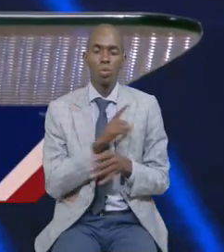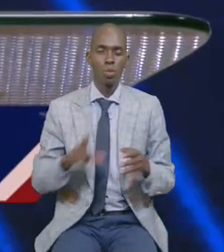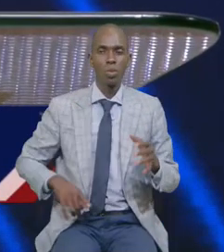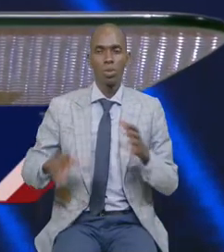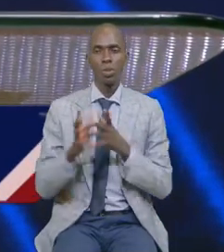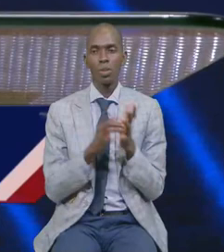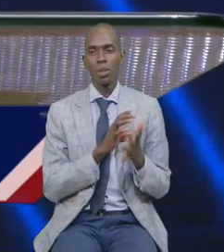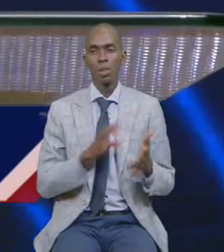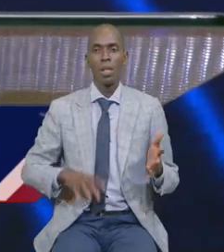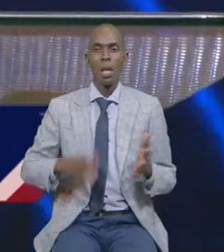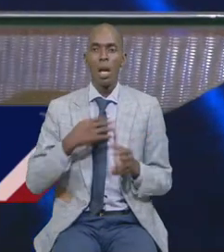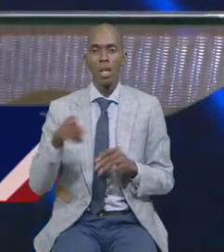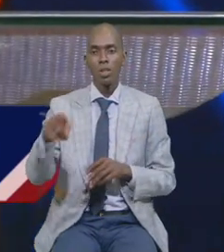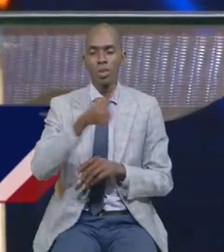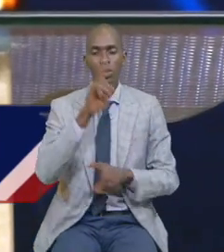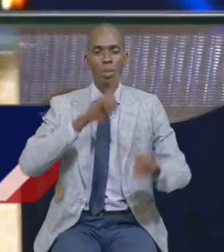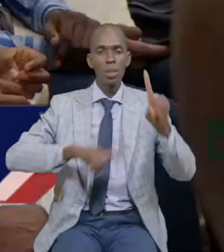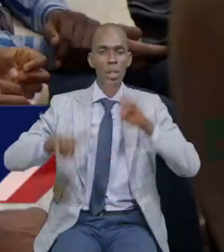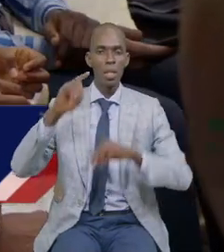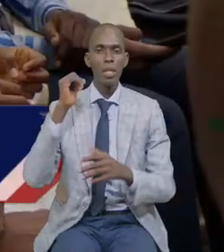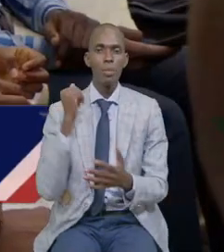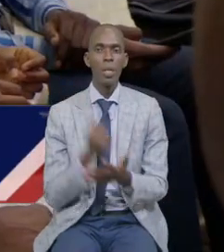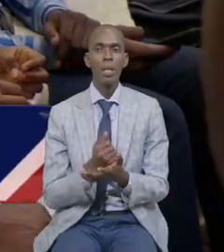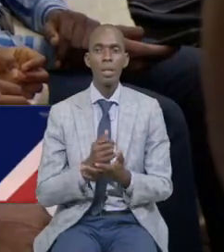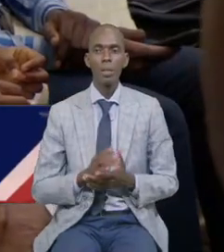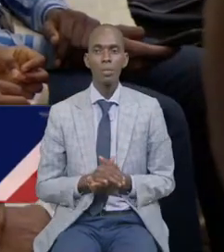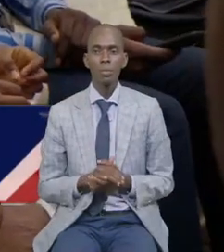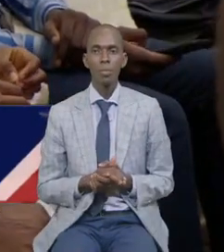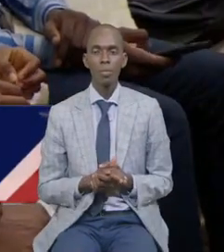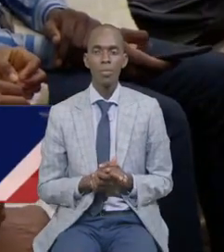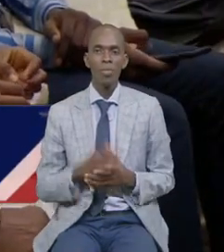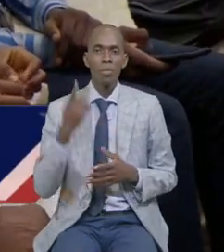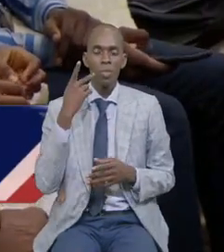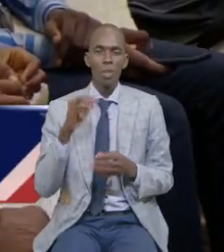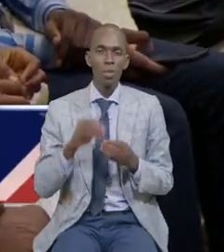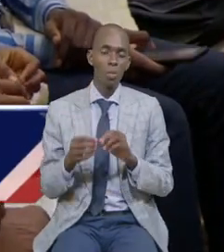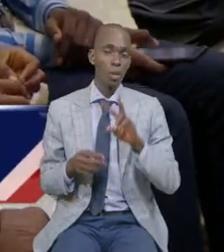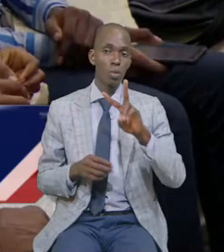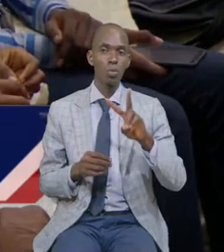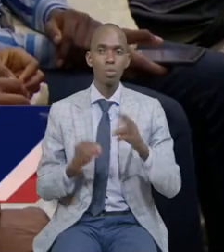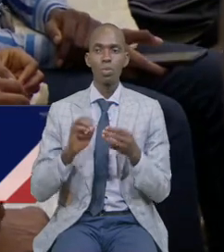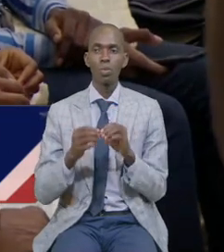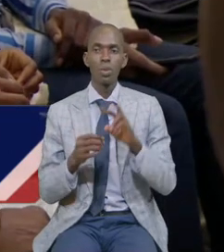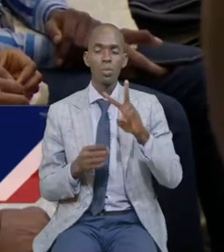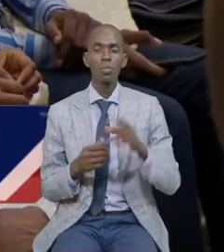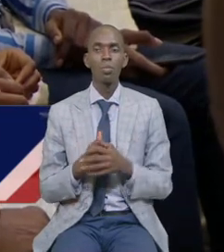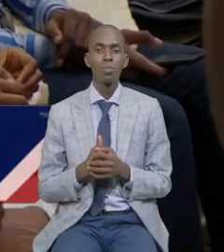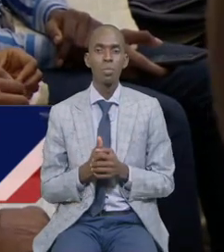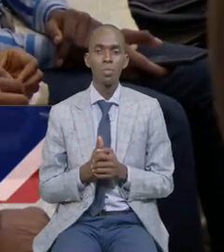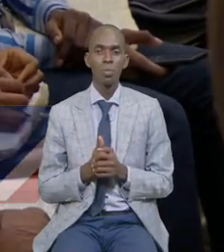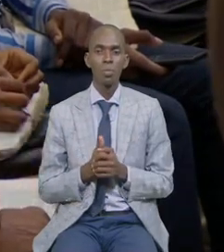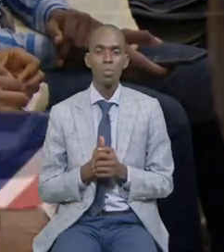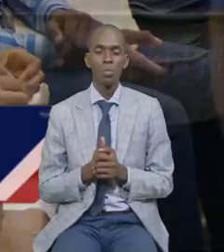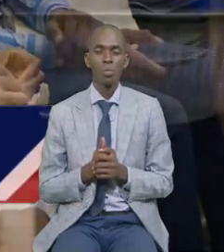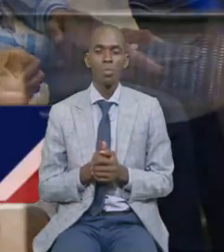Christ. And the people of God said, amen. Look at number two there. Number two, it says, is their